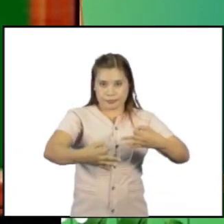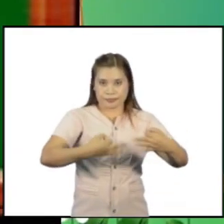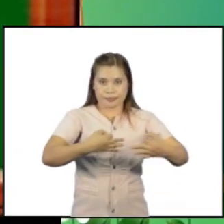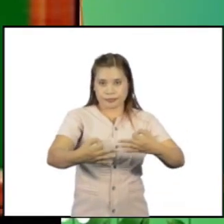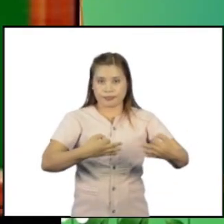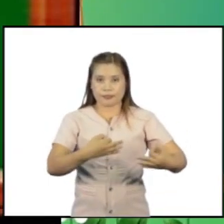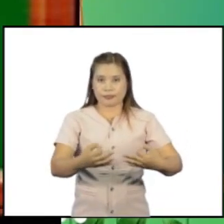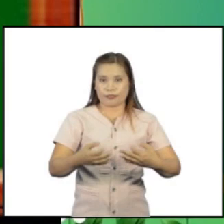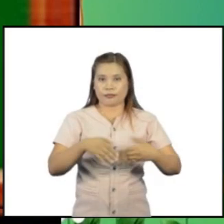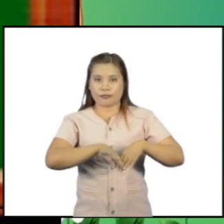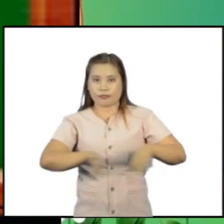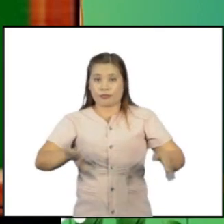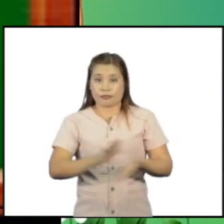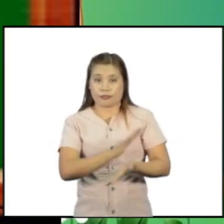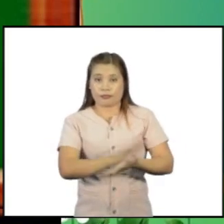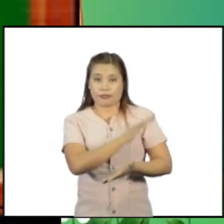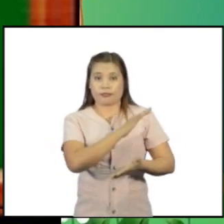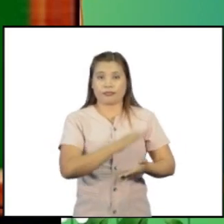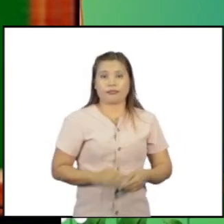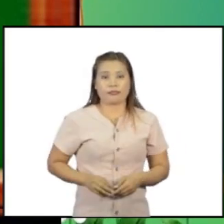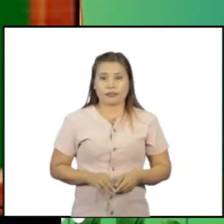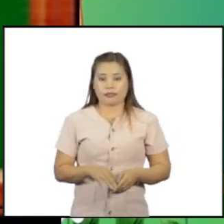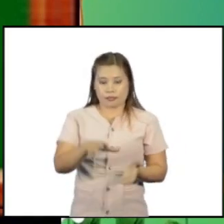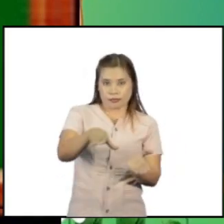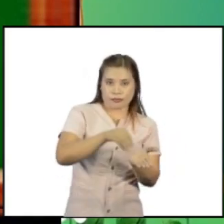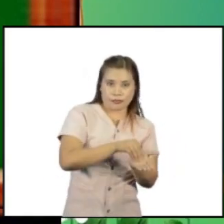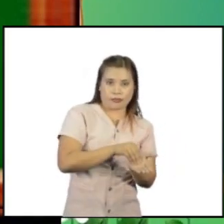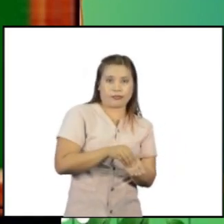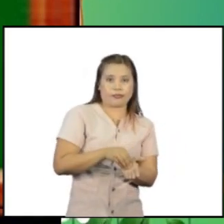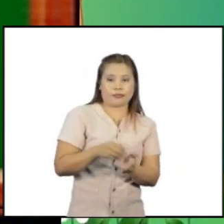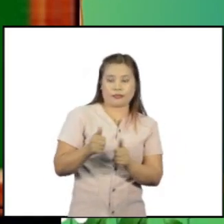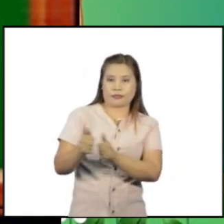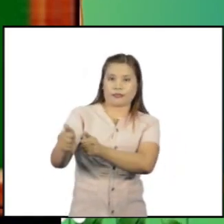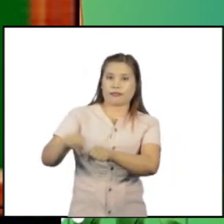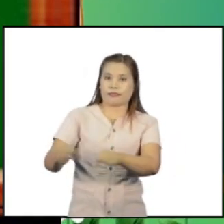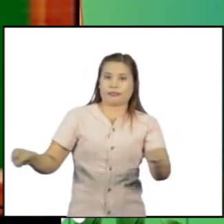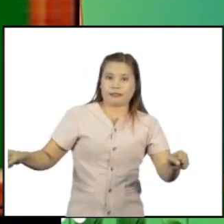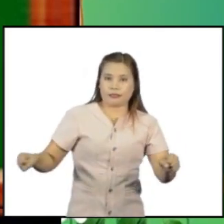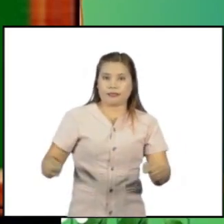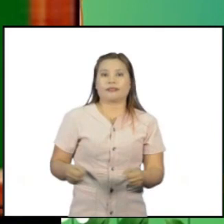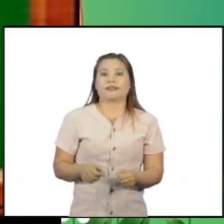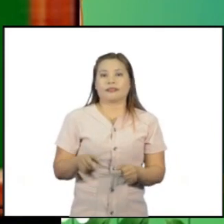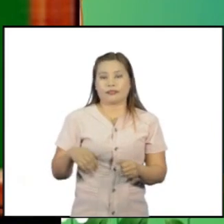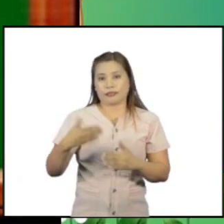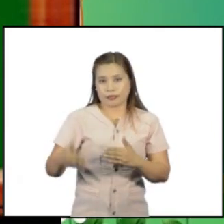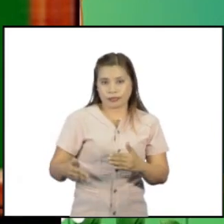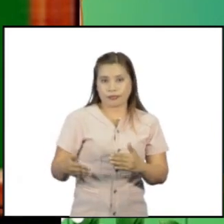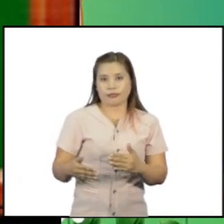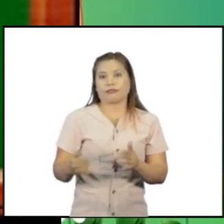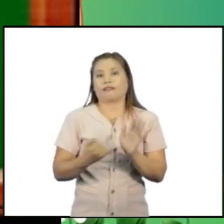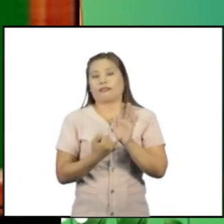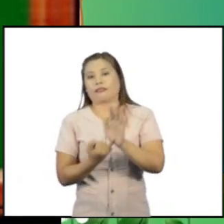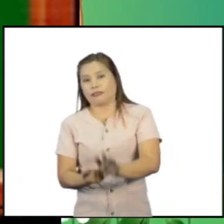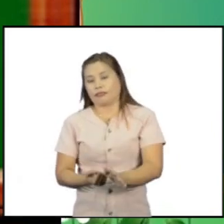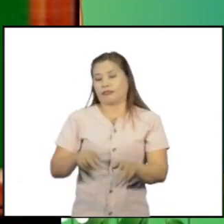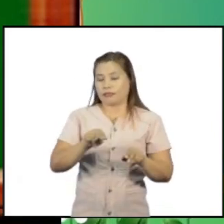Directions. On a separate sheet of paper, copy the following sentences. Then, identify the